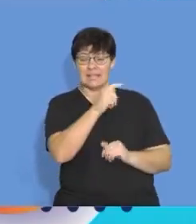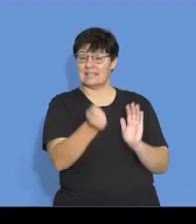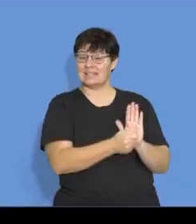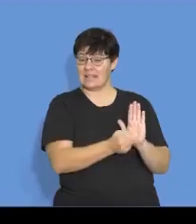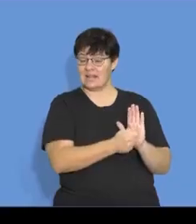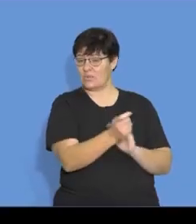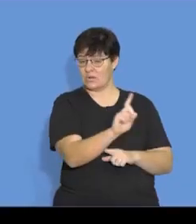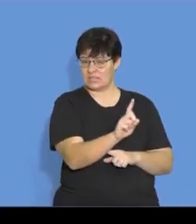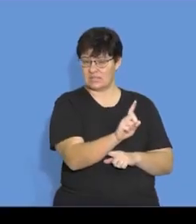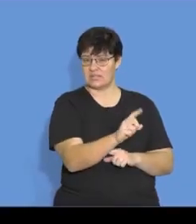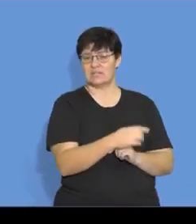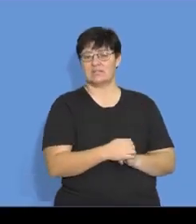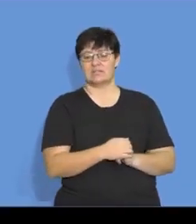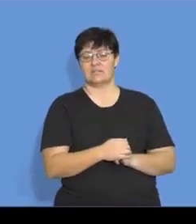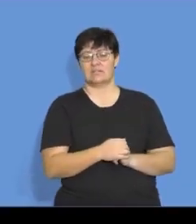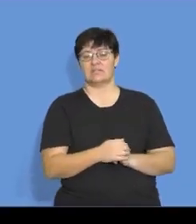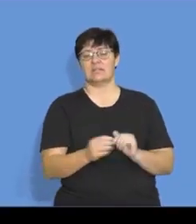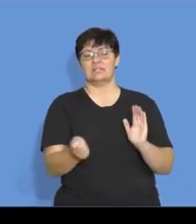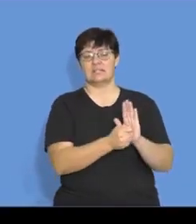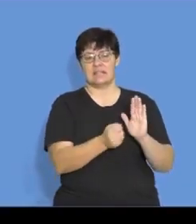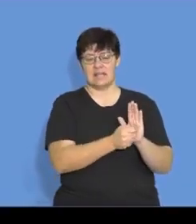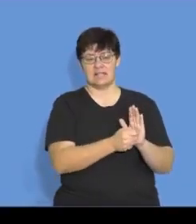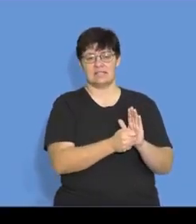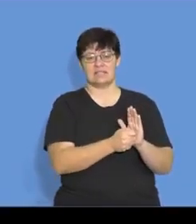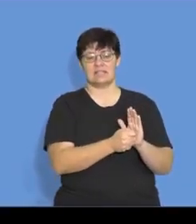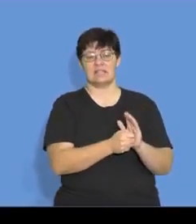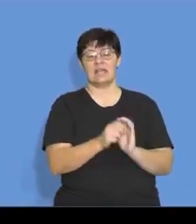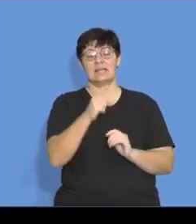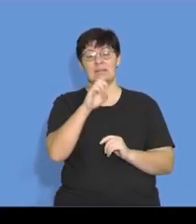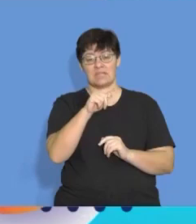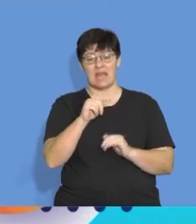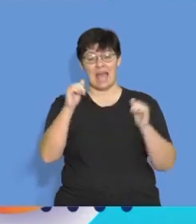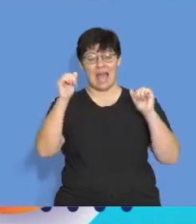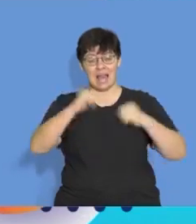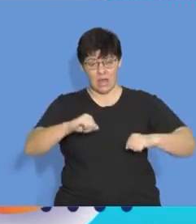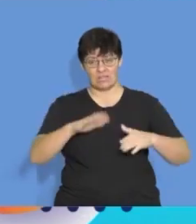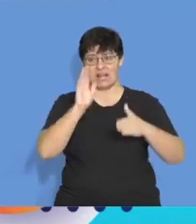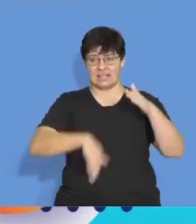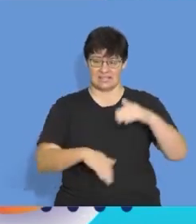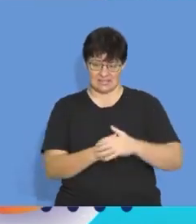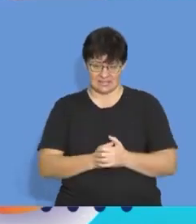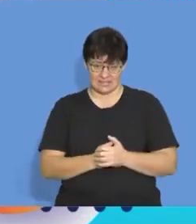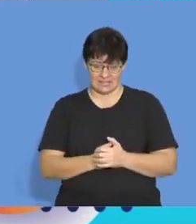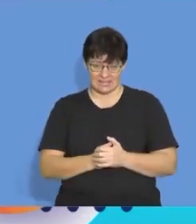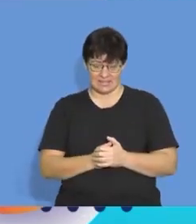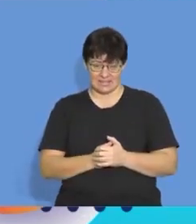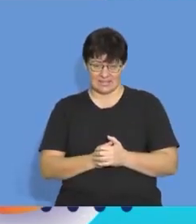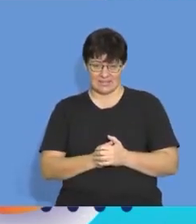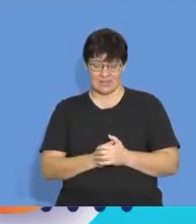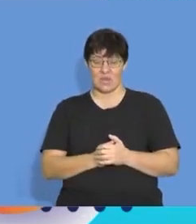your sales less your debtors' allowances. Okay? In other words, you take your sales